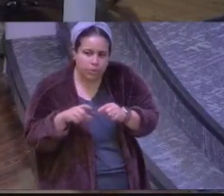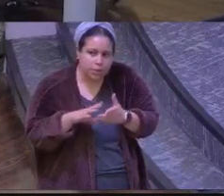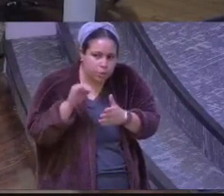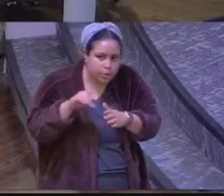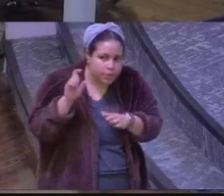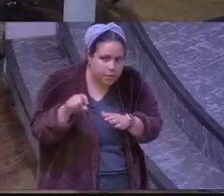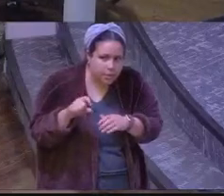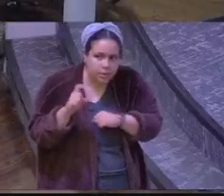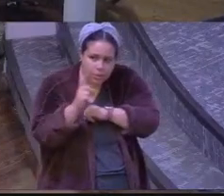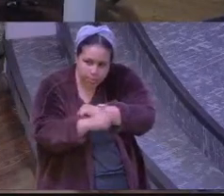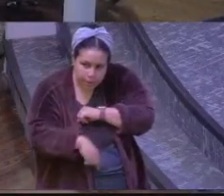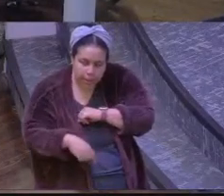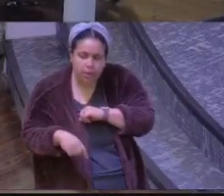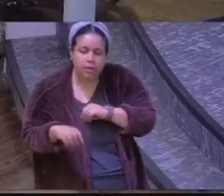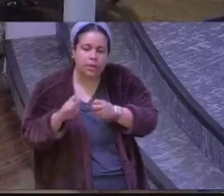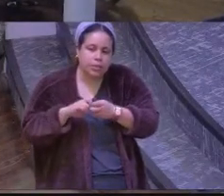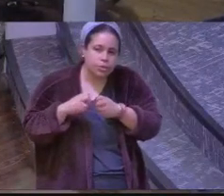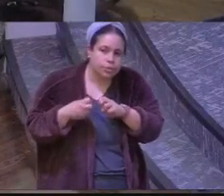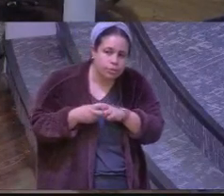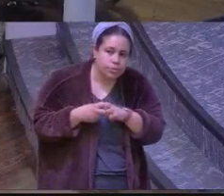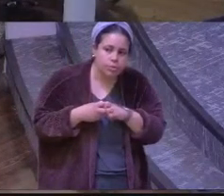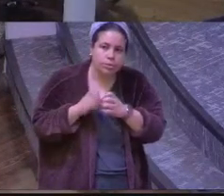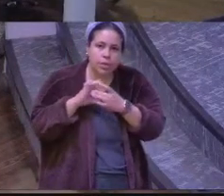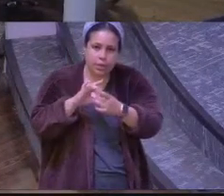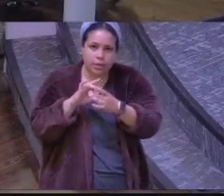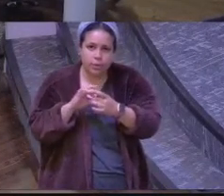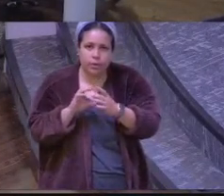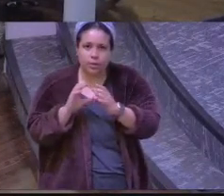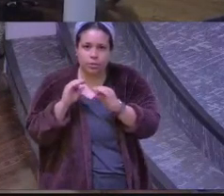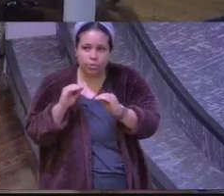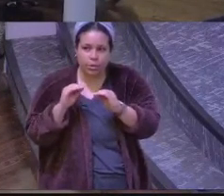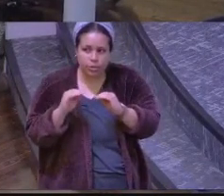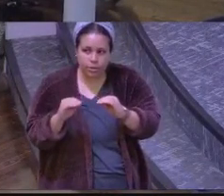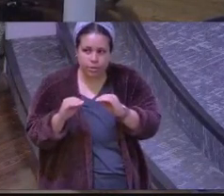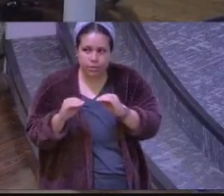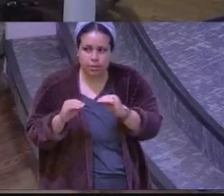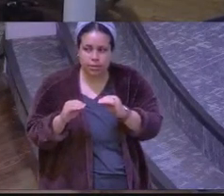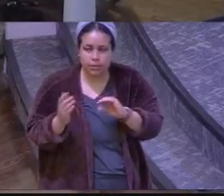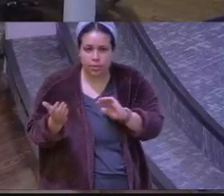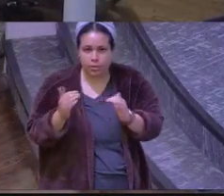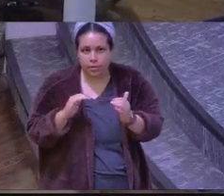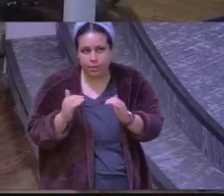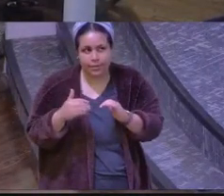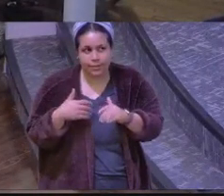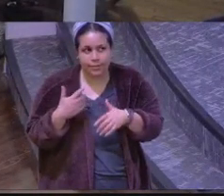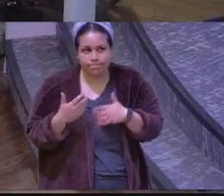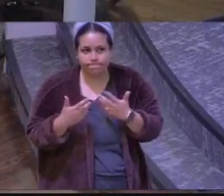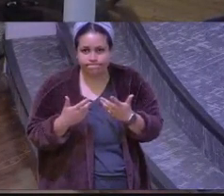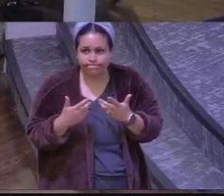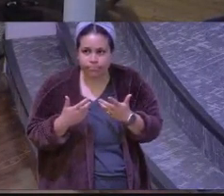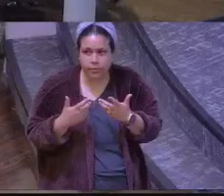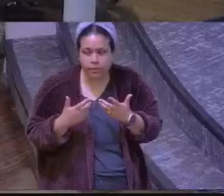having disciplinary issues that are related to instruction versus disciplinary issues that are related to